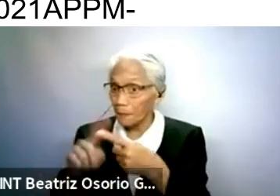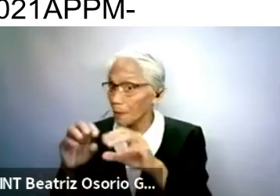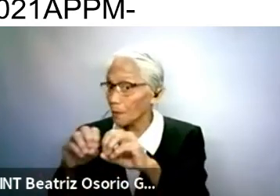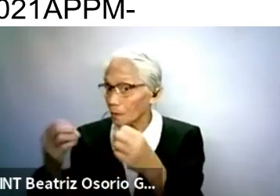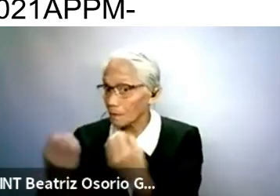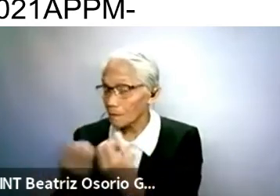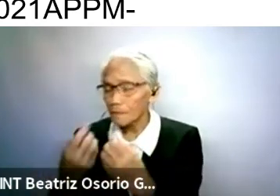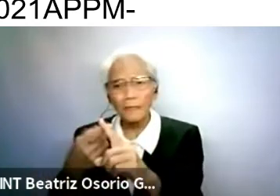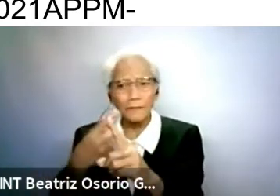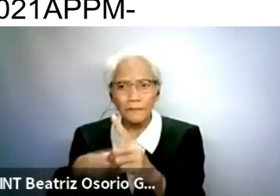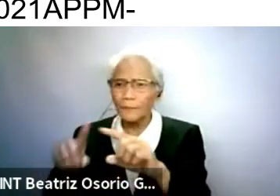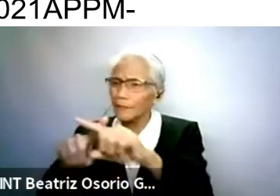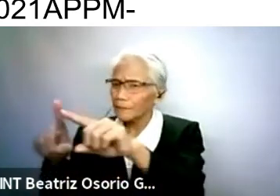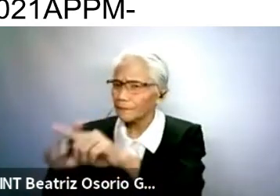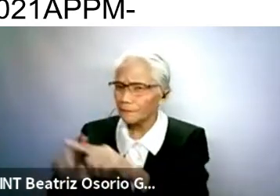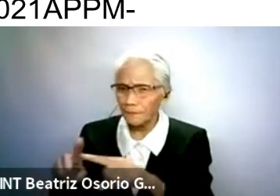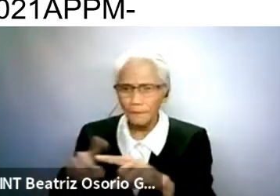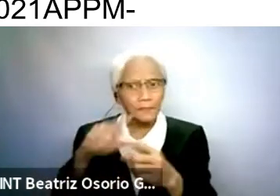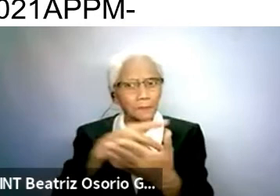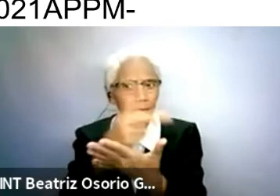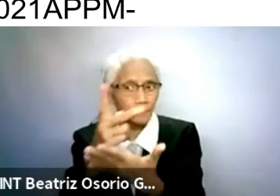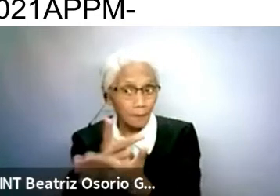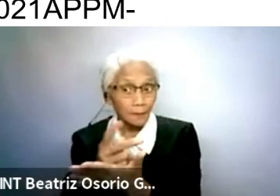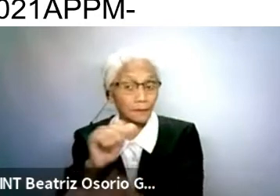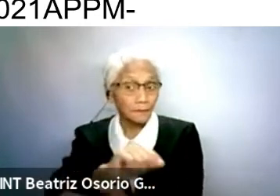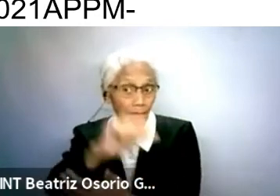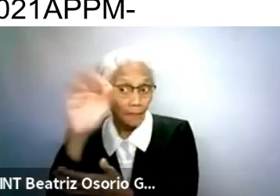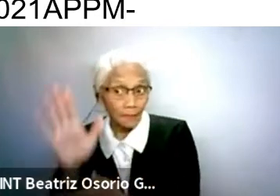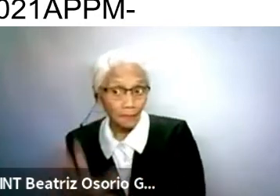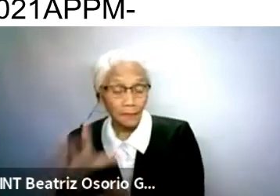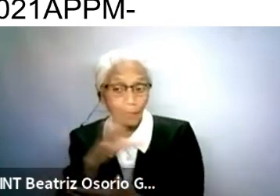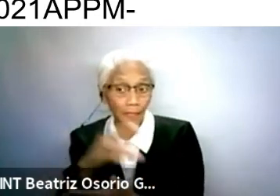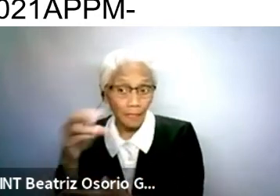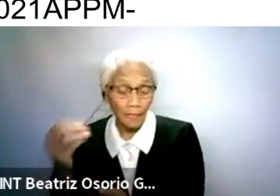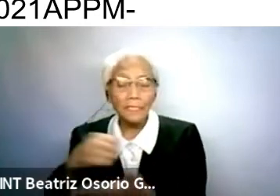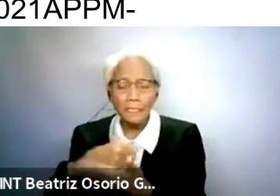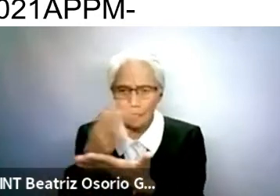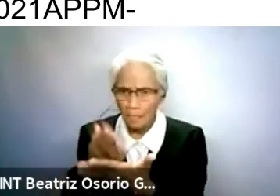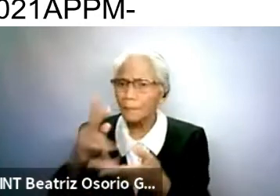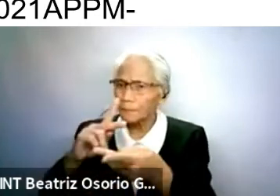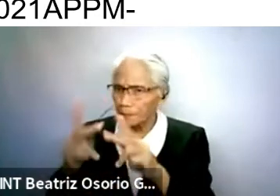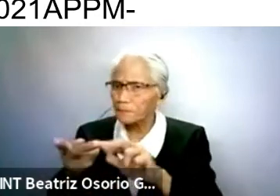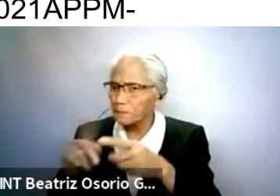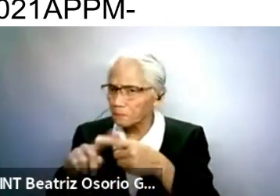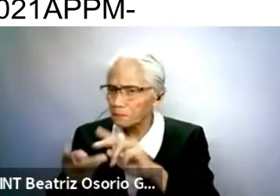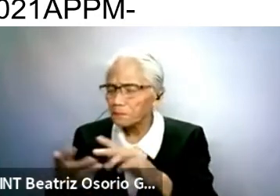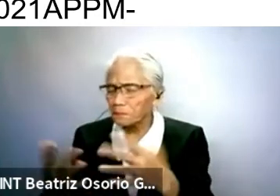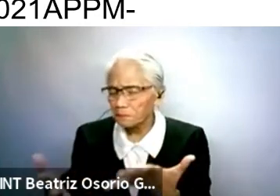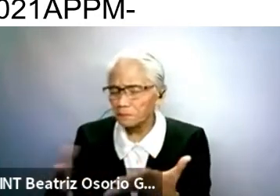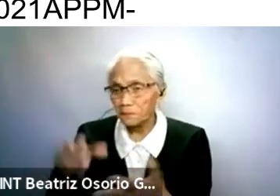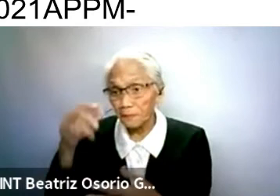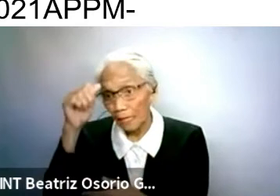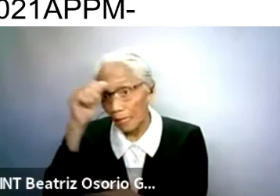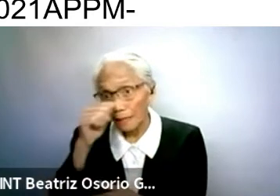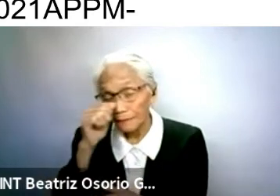from different parts of Asia and the Pacific, as well as some friends who have joined us from Africa, Latin America, and